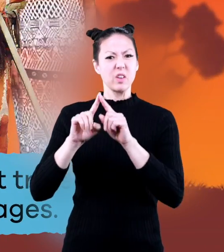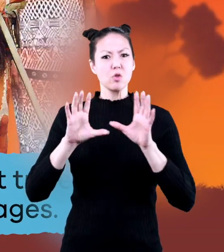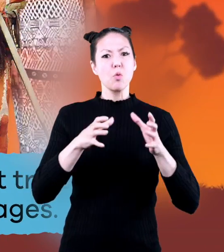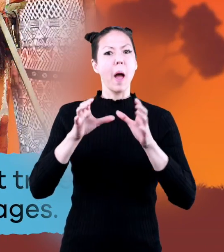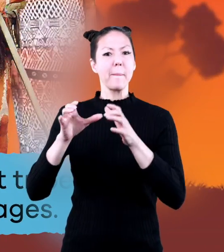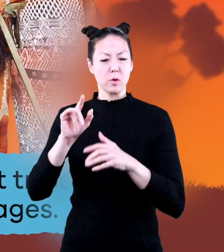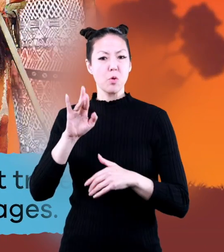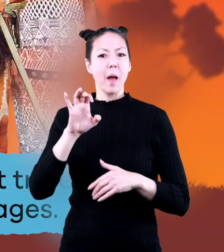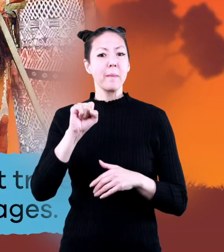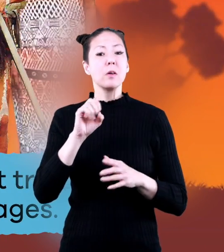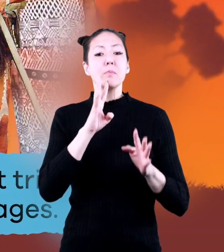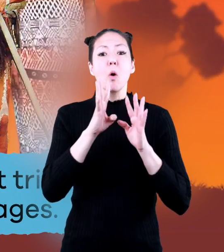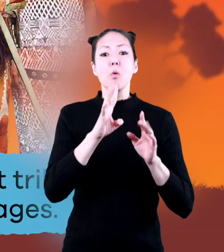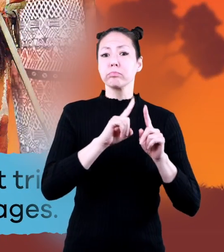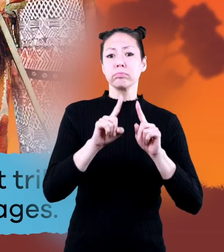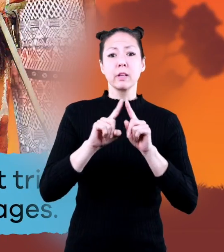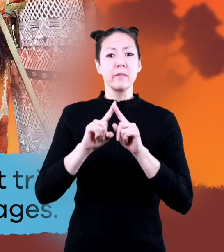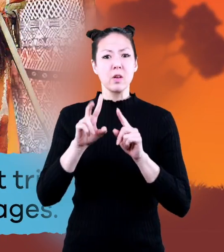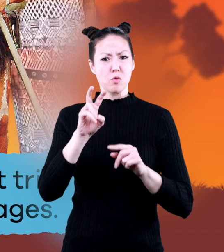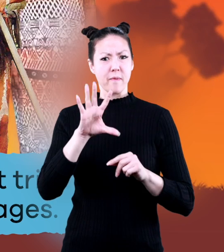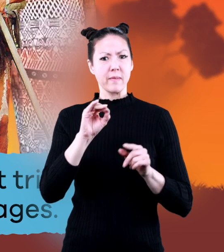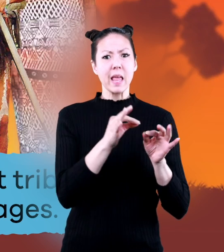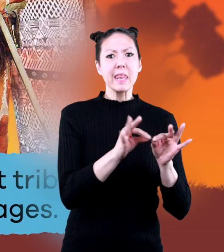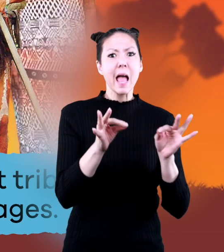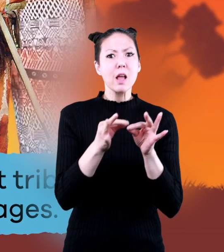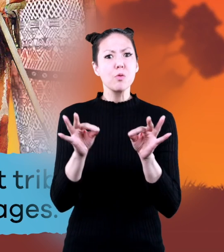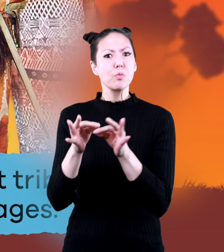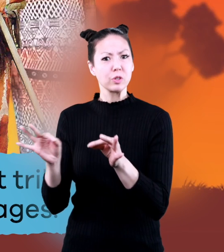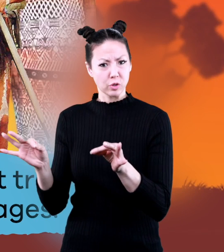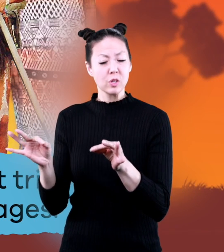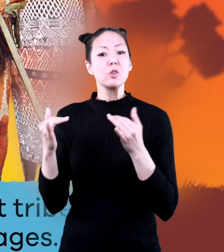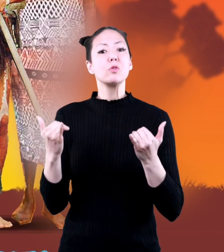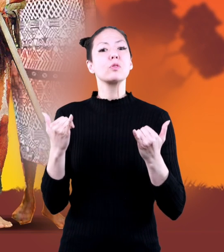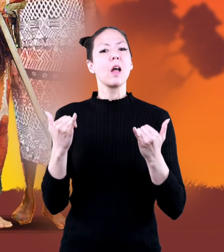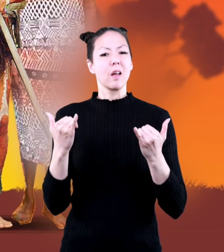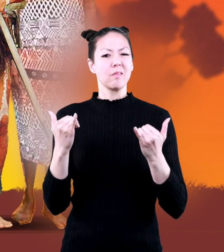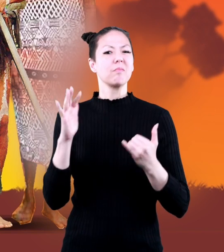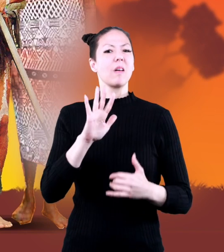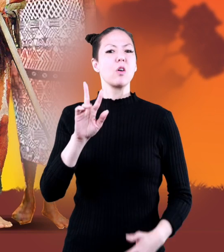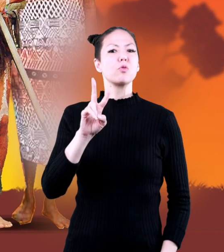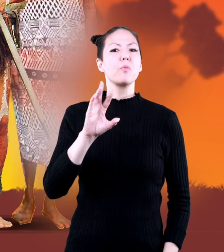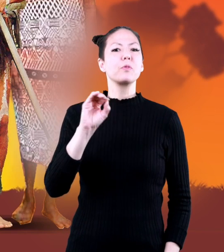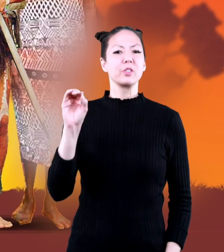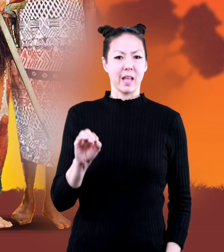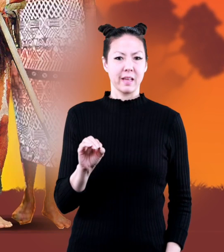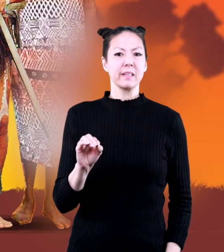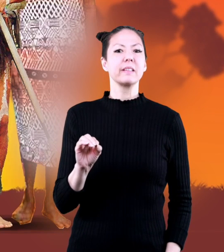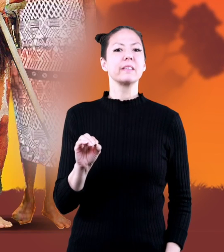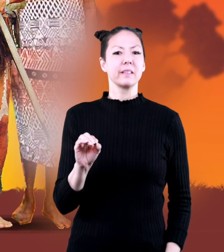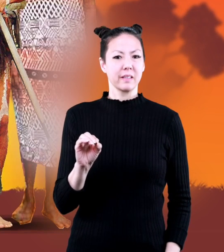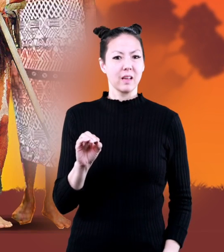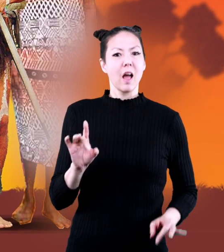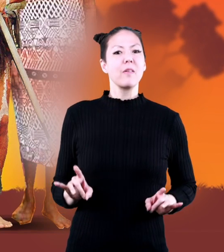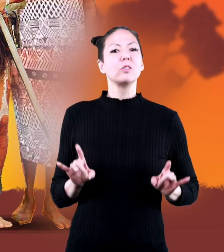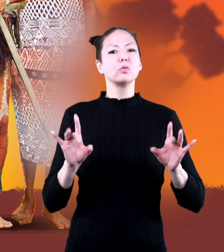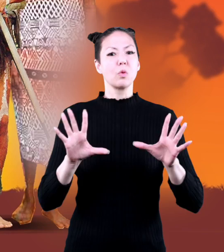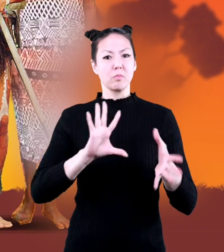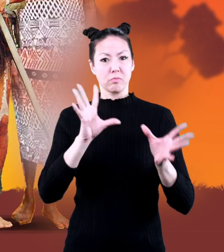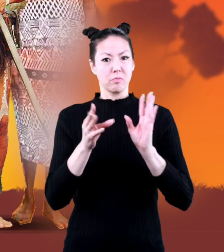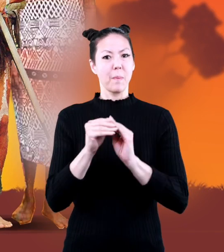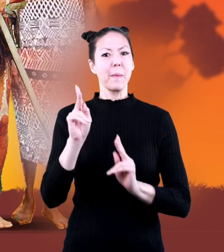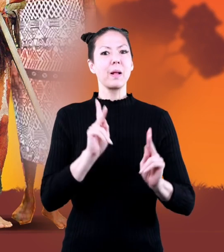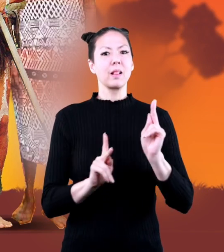in different tribes and spoke around 250 languages. Today, they make up about 2%